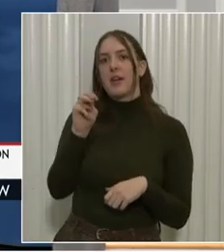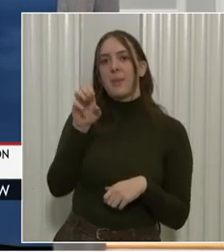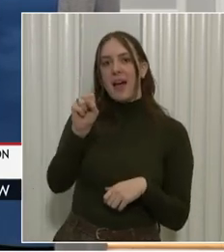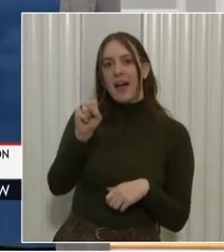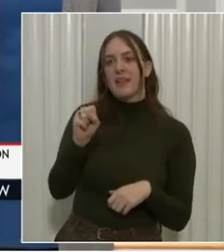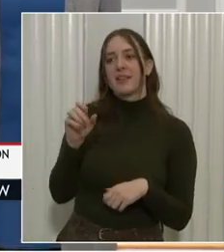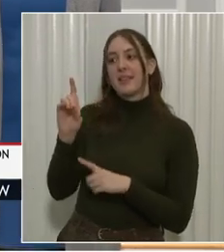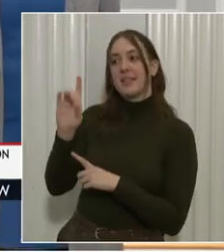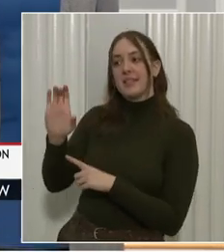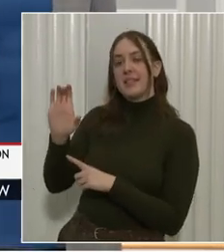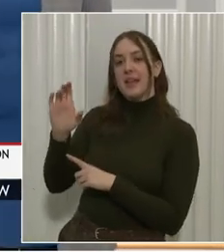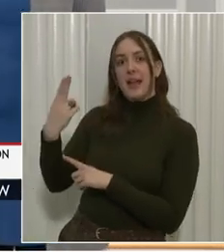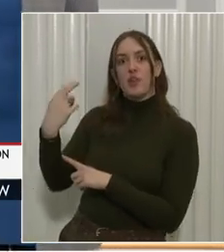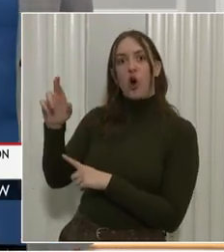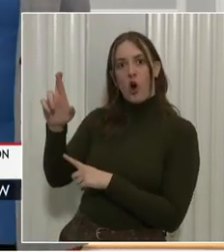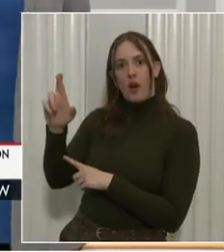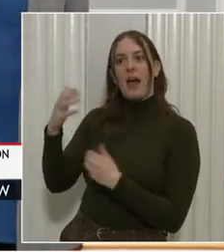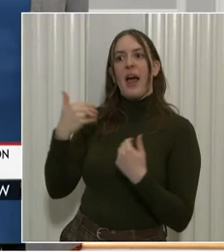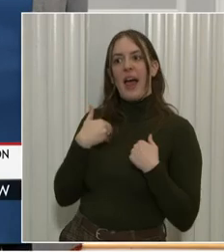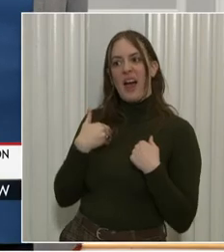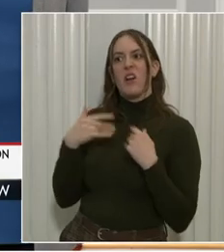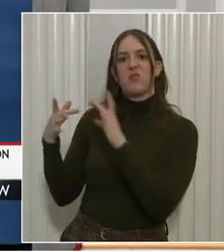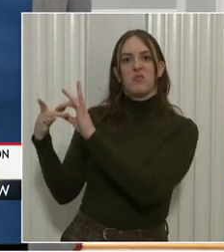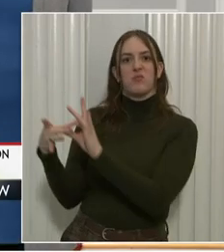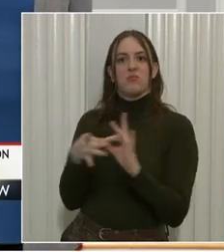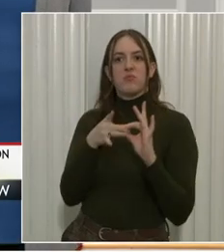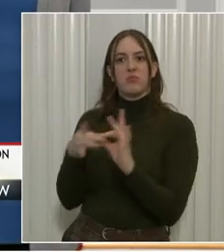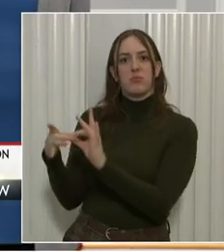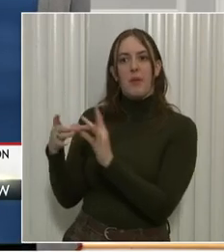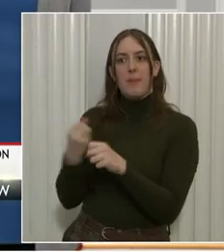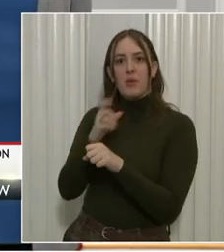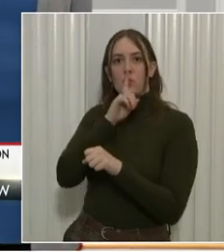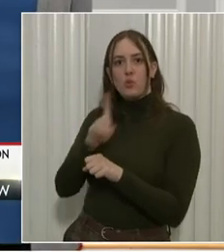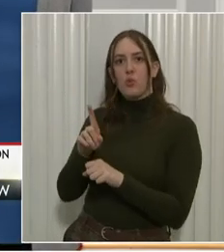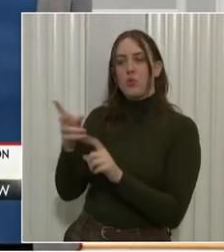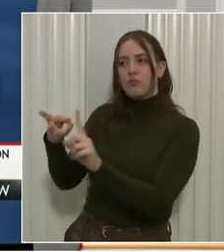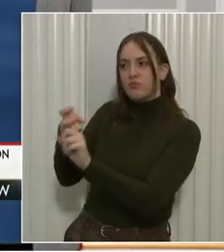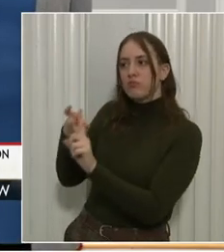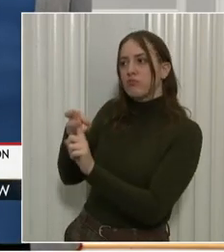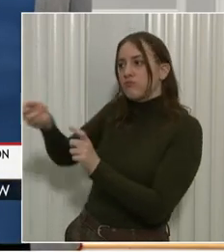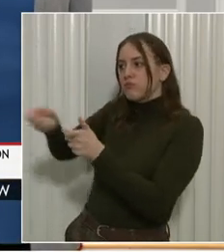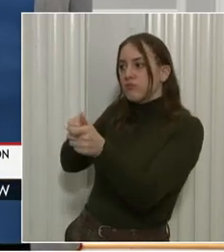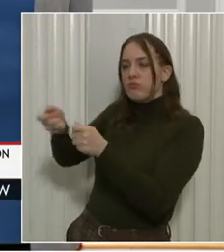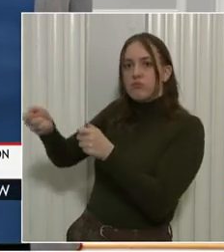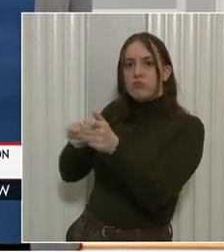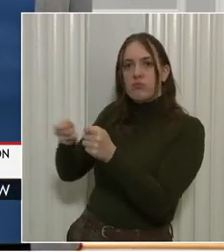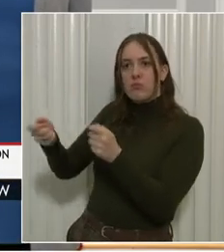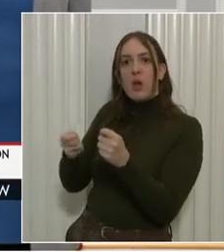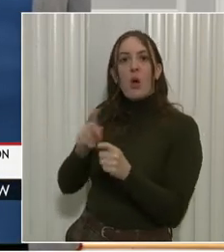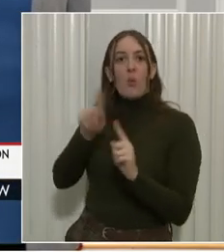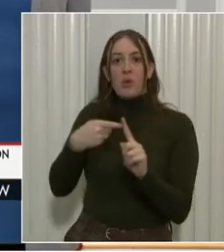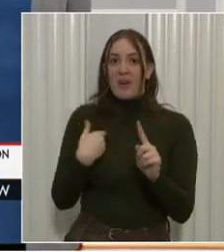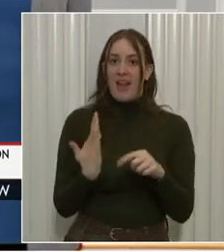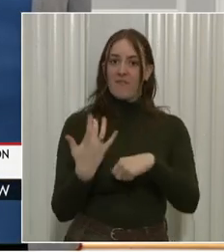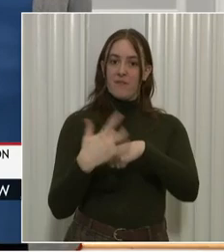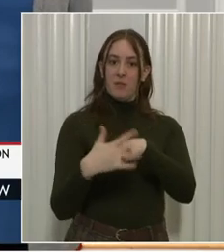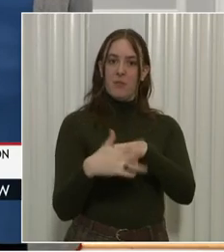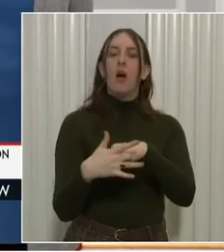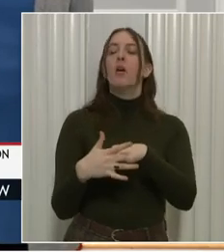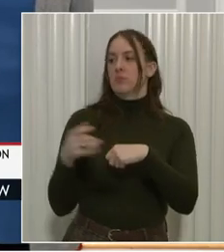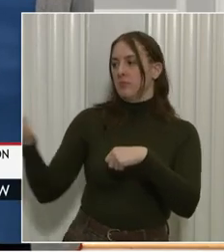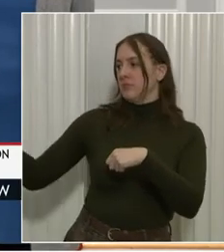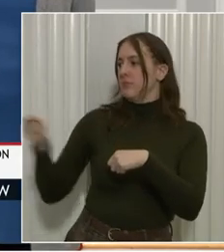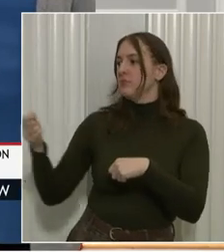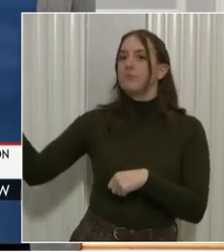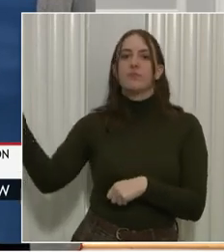DCHR to make sure that we always have people in the pipeline. So as we get vacancies, we're able to bring those classes on in an expeditious